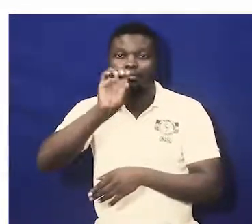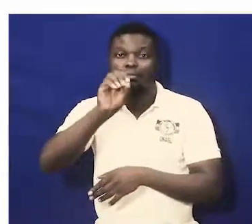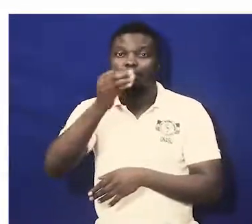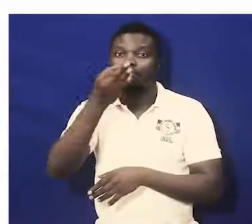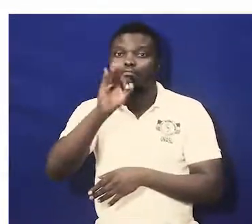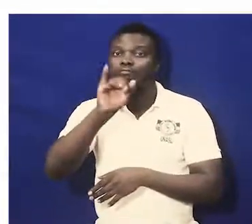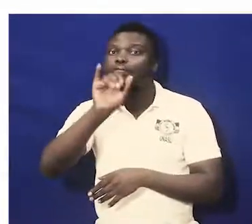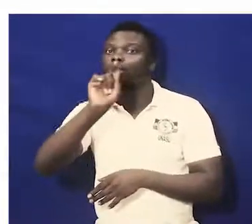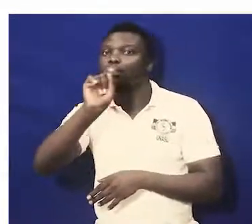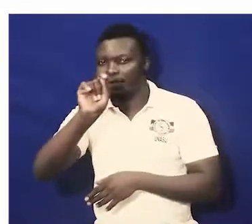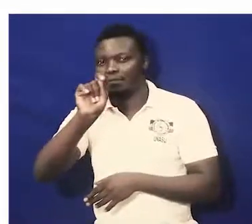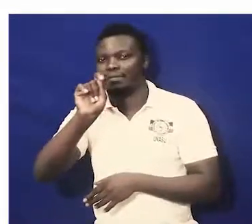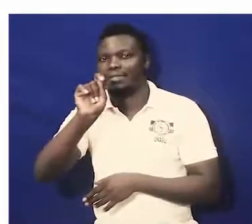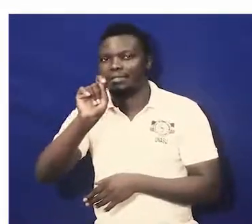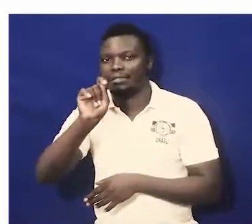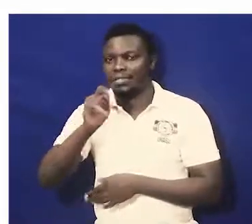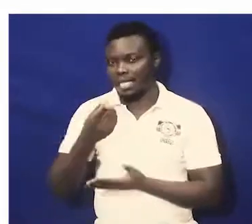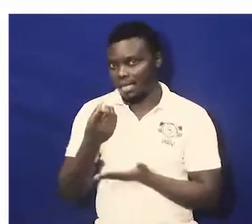Therefore,